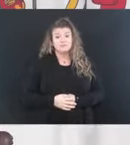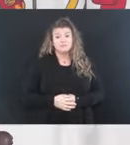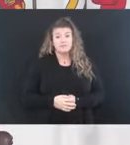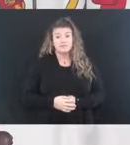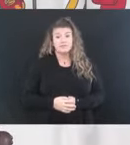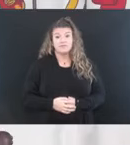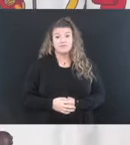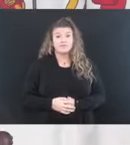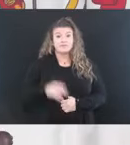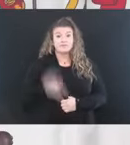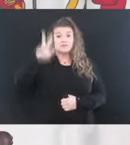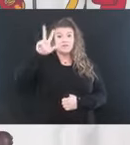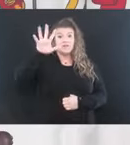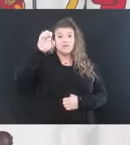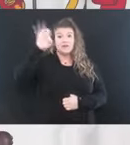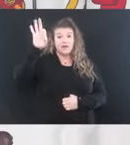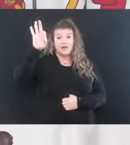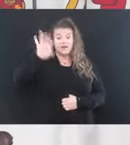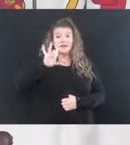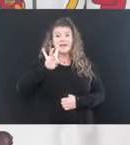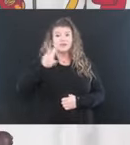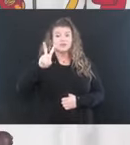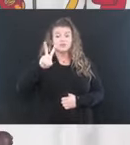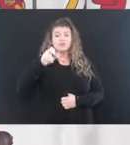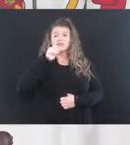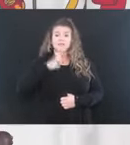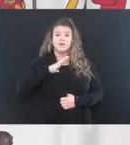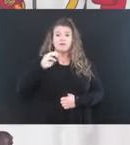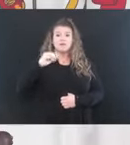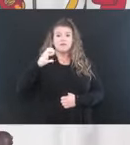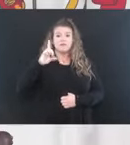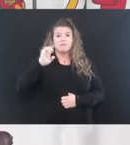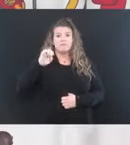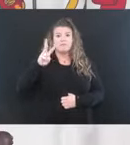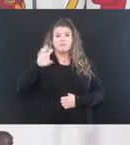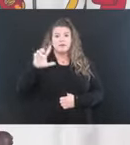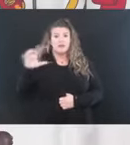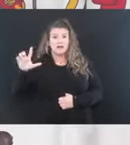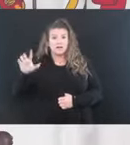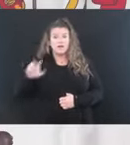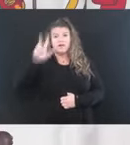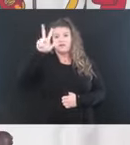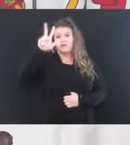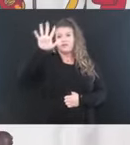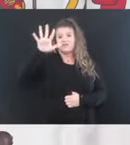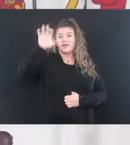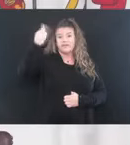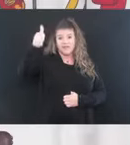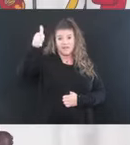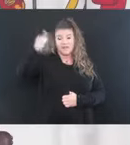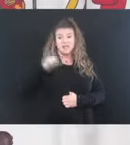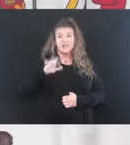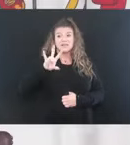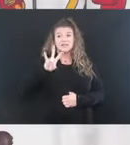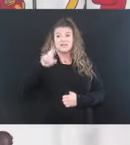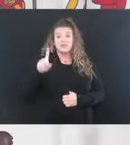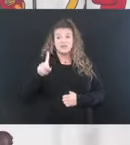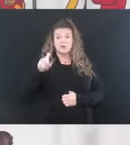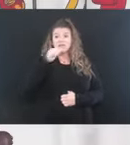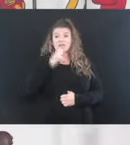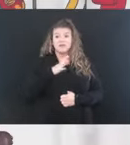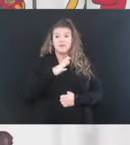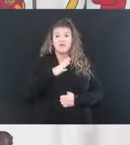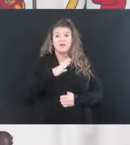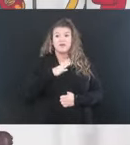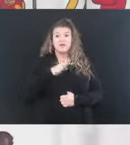The 3,509th death, an 82-year-old female from McDowell County. The 3,510th death, a 71-year-old female